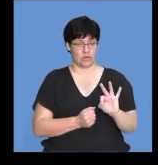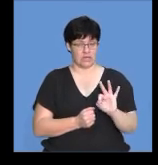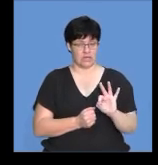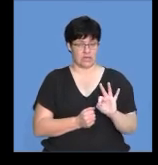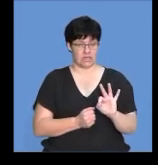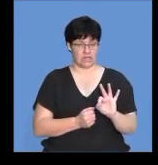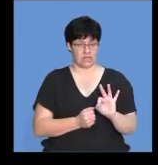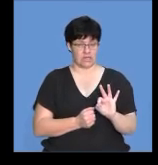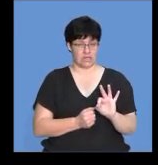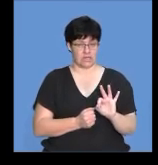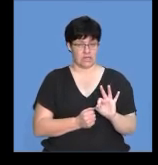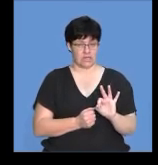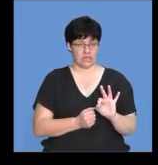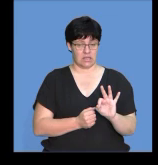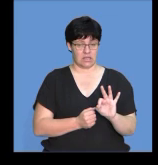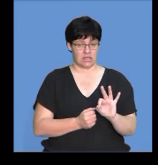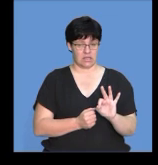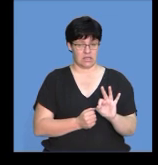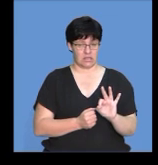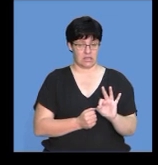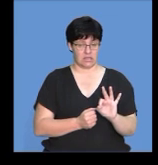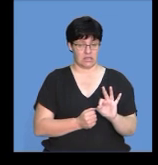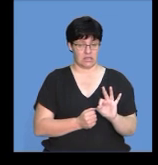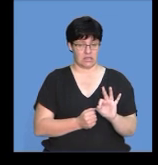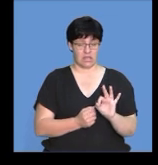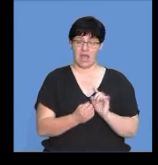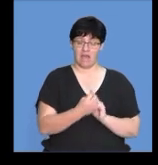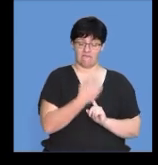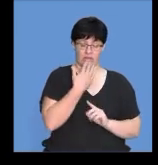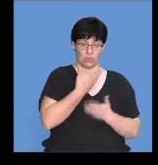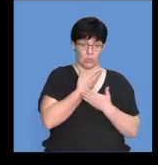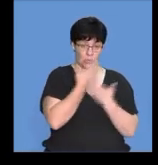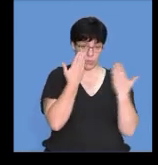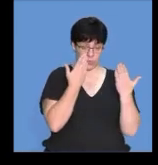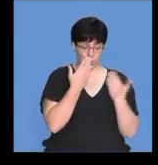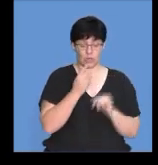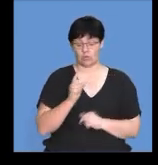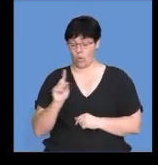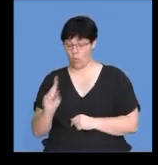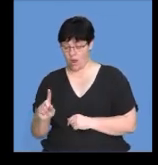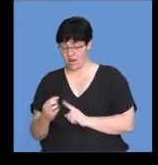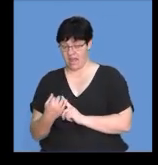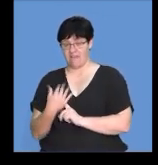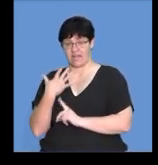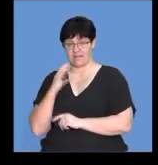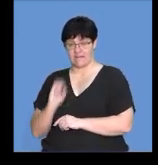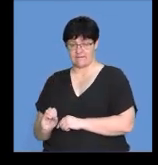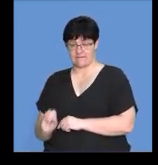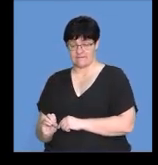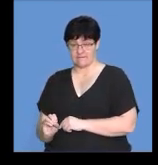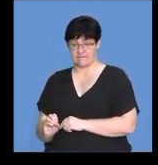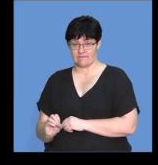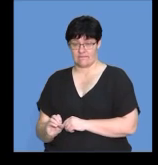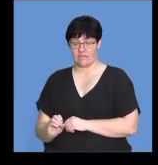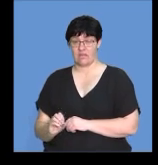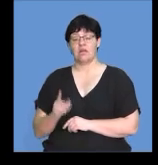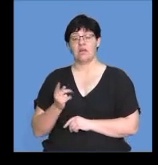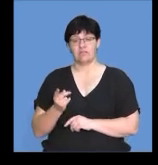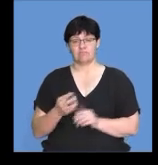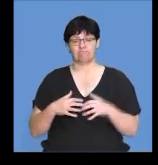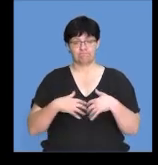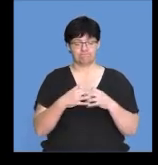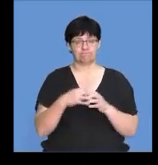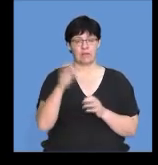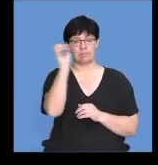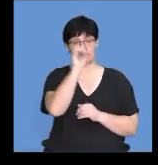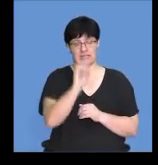individuals that are affected to 3 individuals that are not affected to one individual that is affected, and that if you put it into a